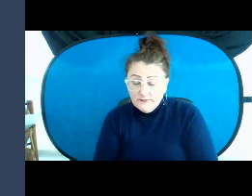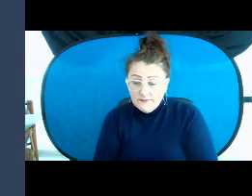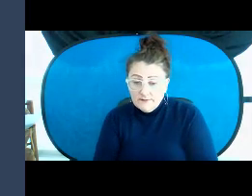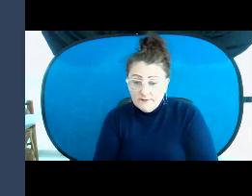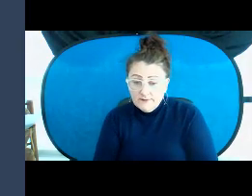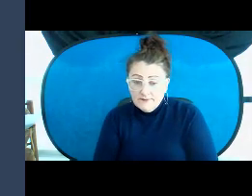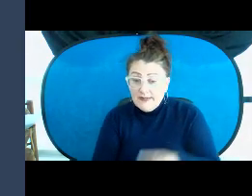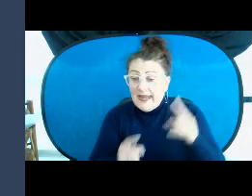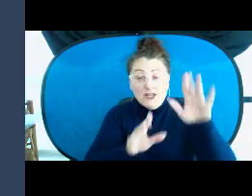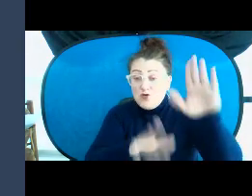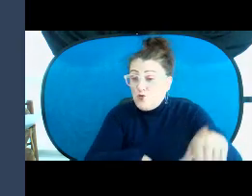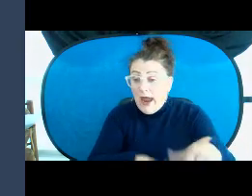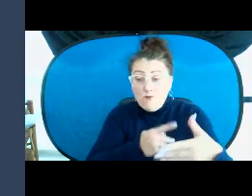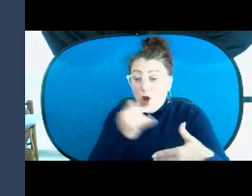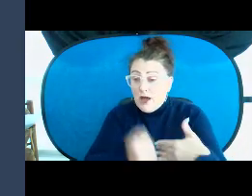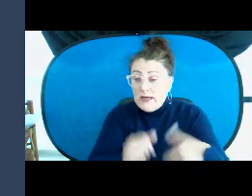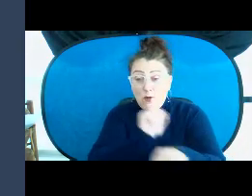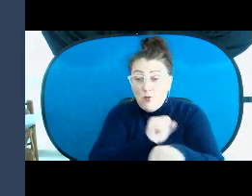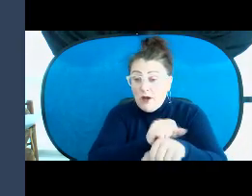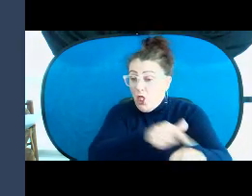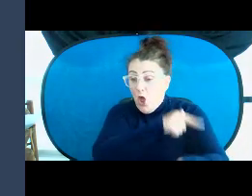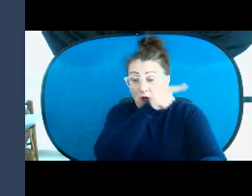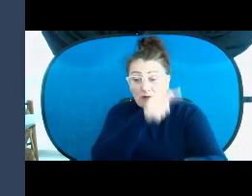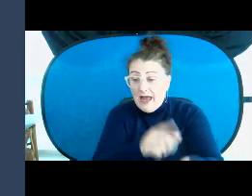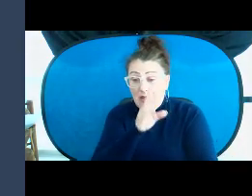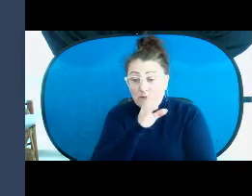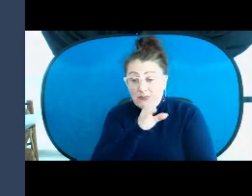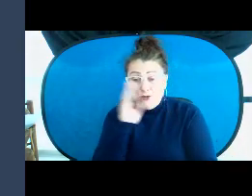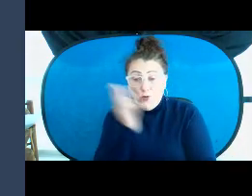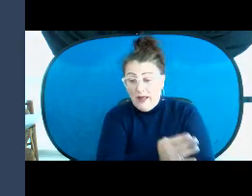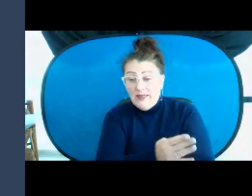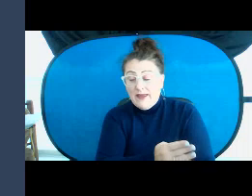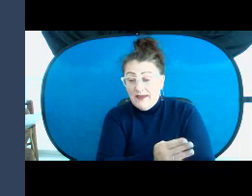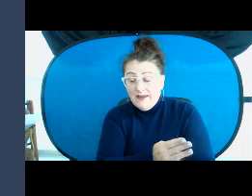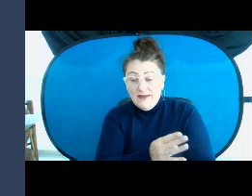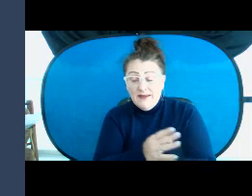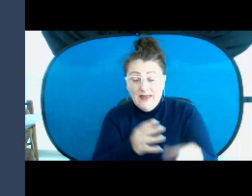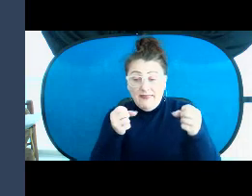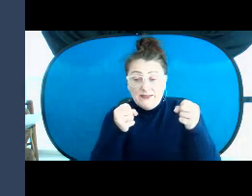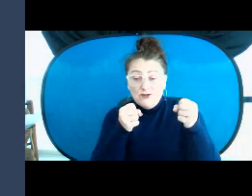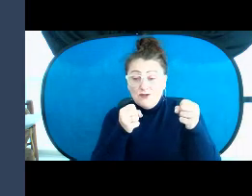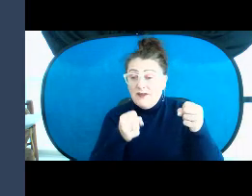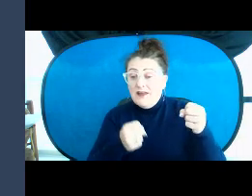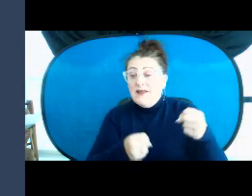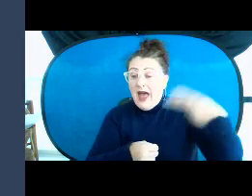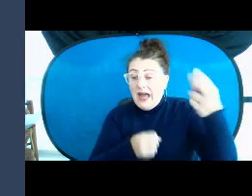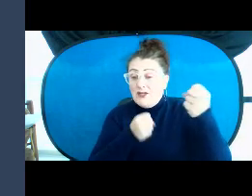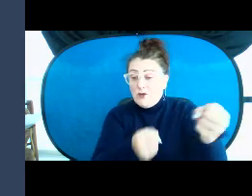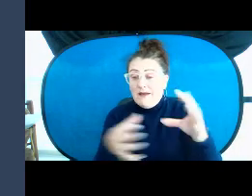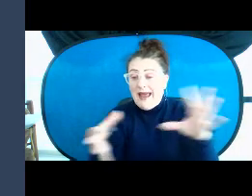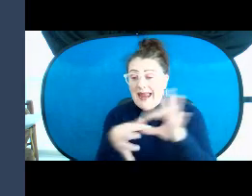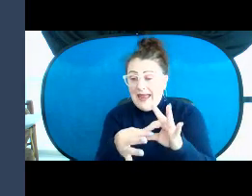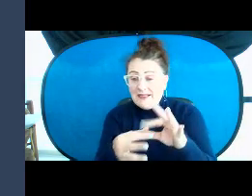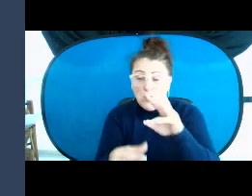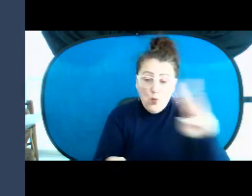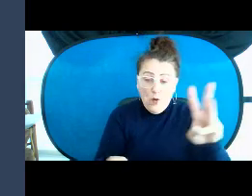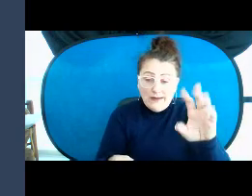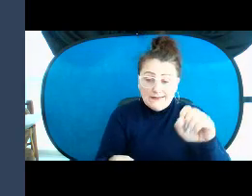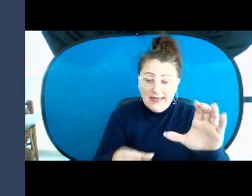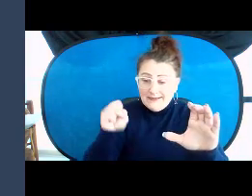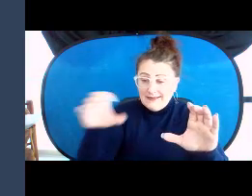great project. I've been working on this for a long time indirectly. I Street Bridge we've been talking about, it connects West Sac and Sacramento. So I want to